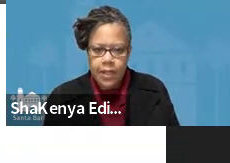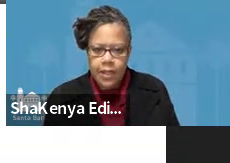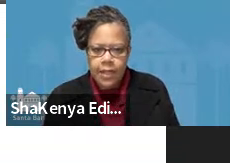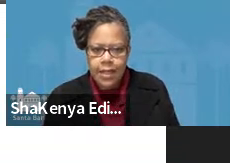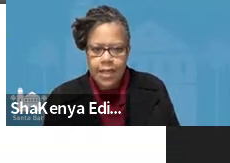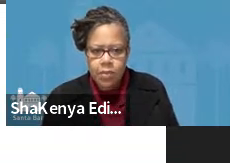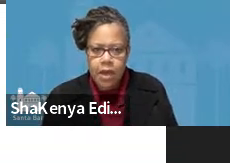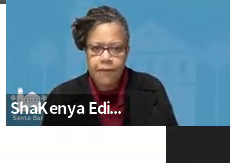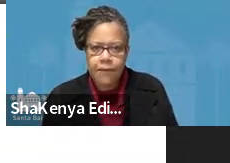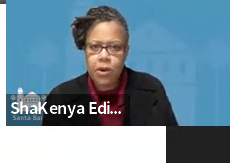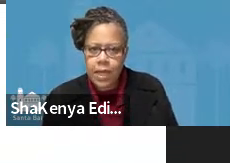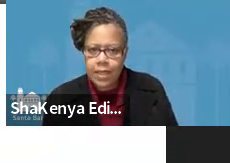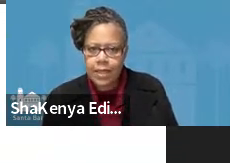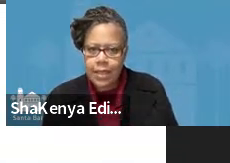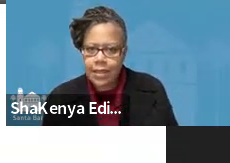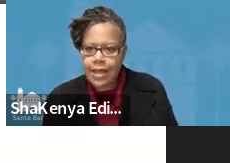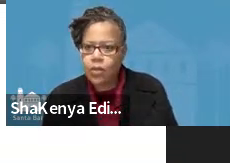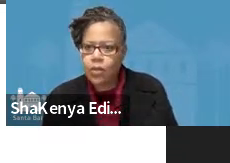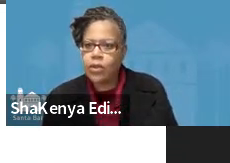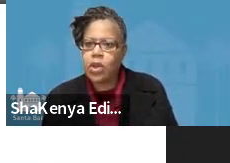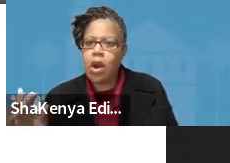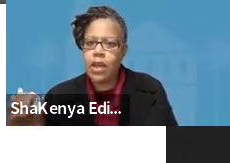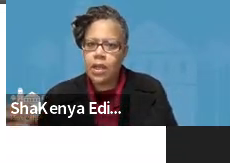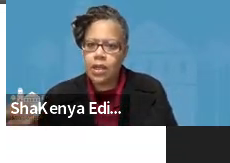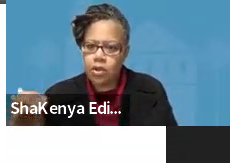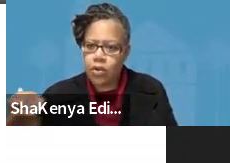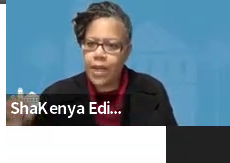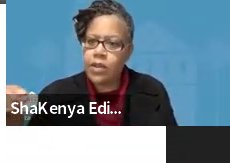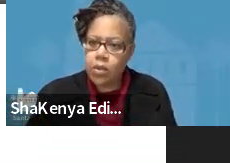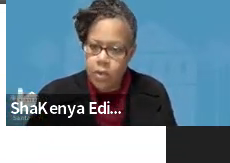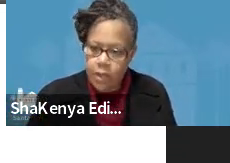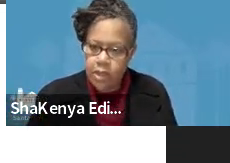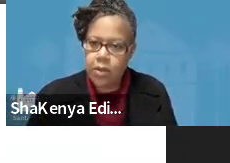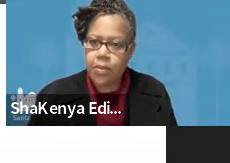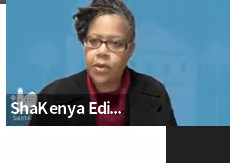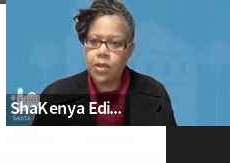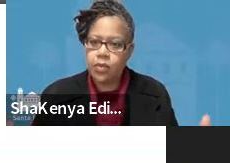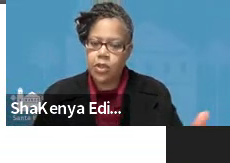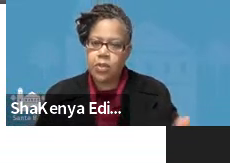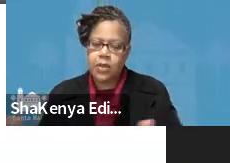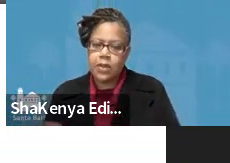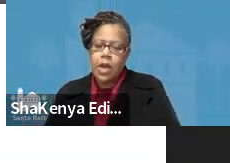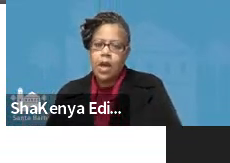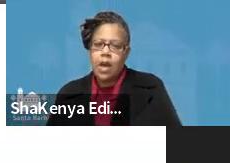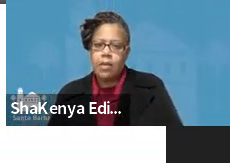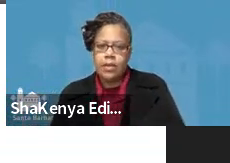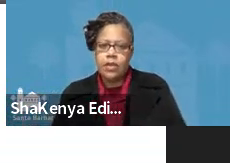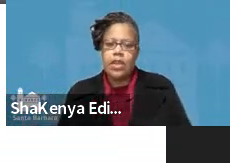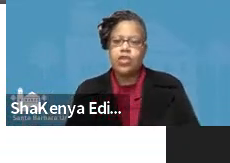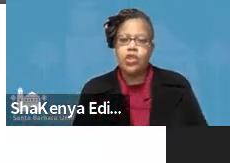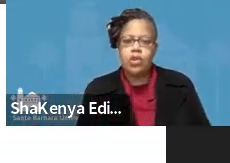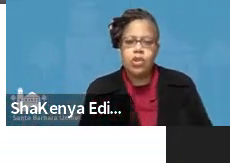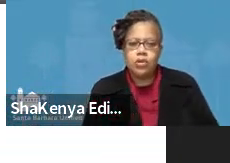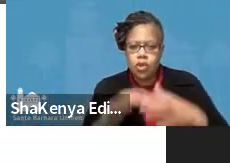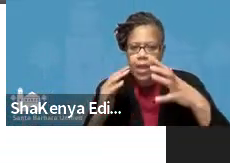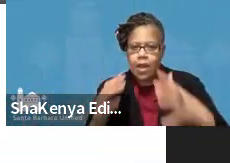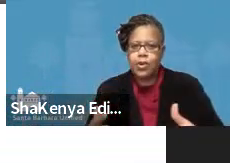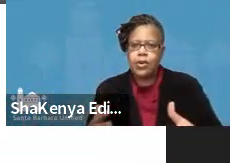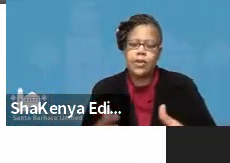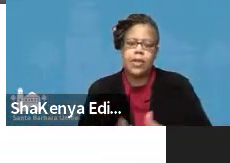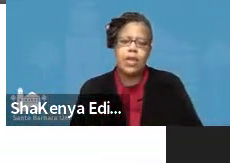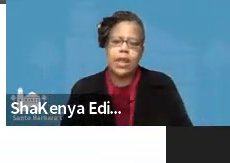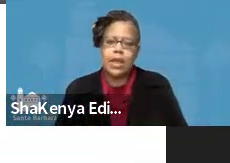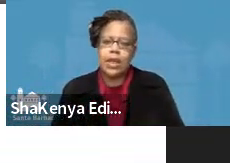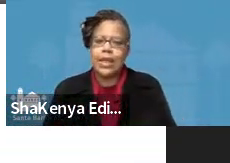Of those 6 incidents, we have 4 incidents that were targeted or directed towards another person, which means intentional to